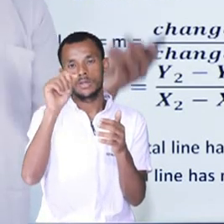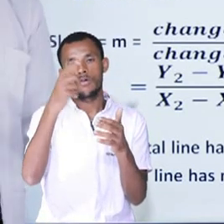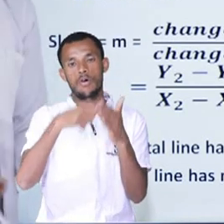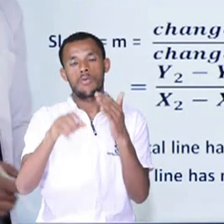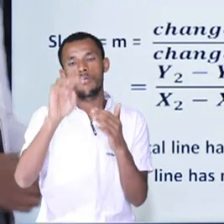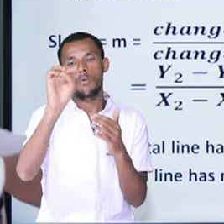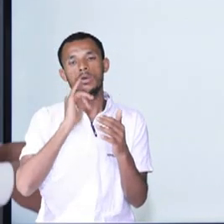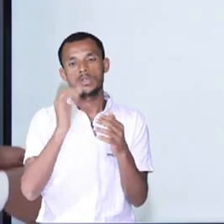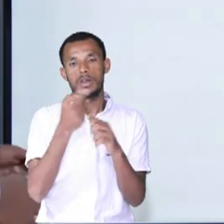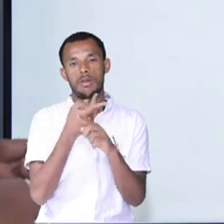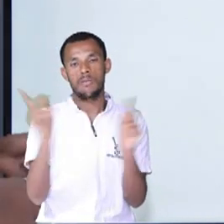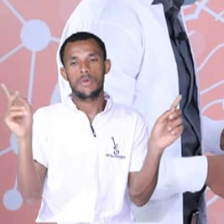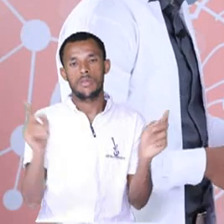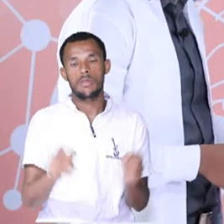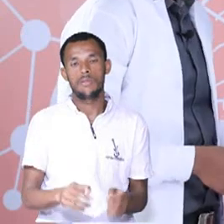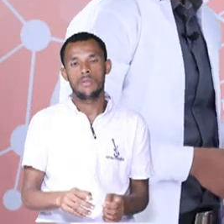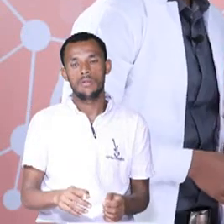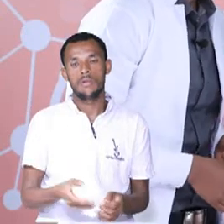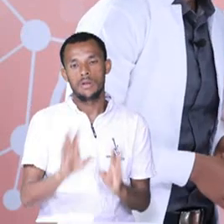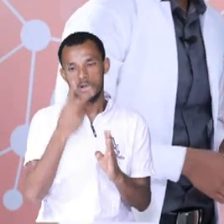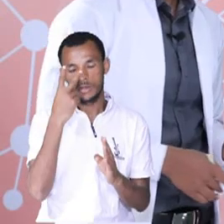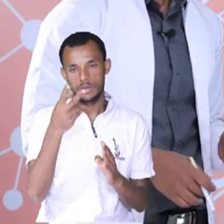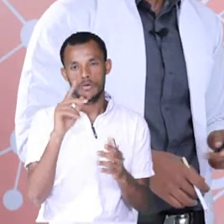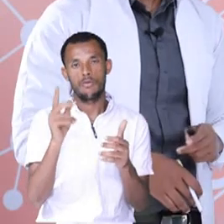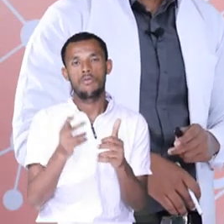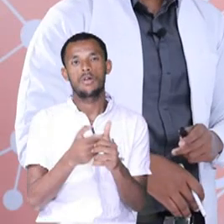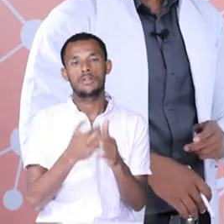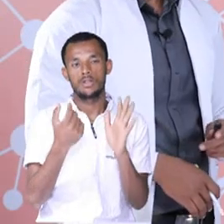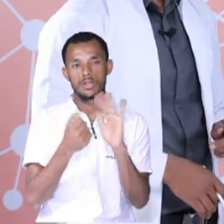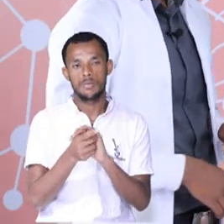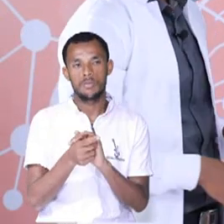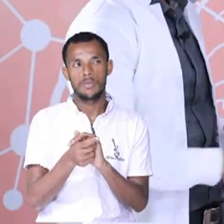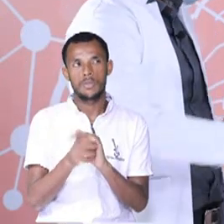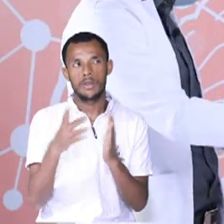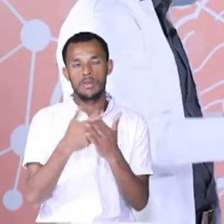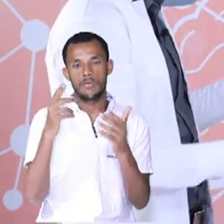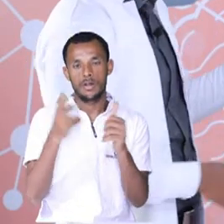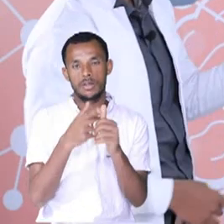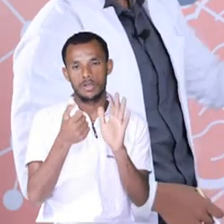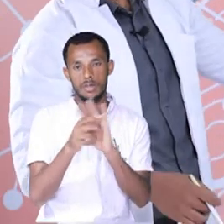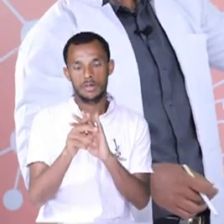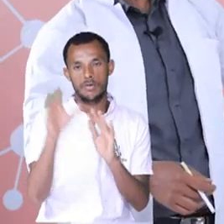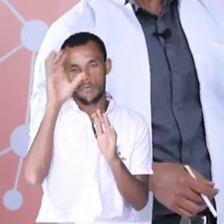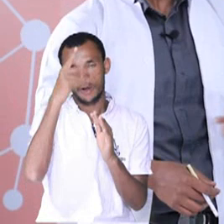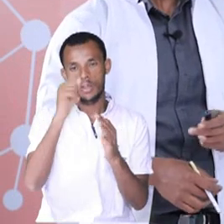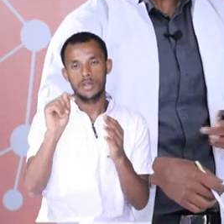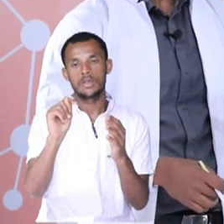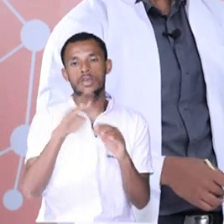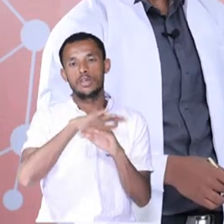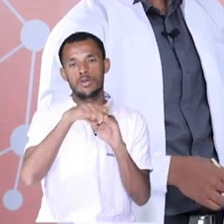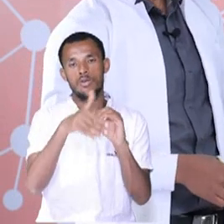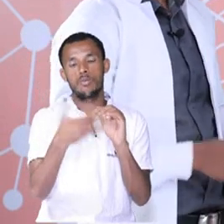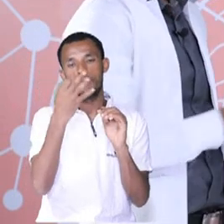is different. So, let's see the first example. In the first example, find the slope of the